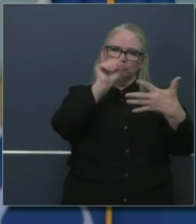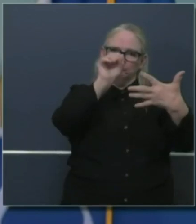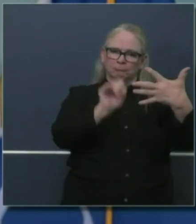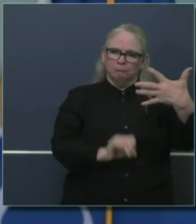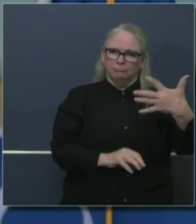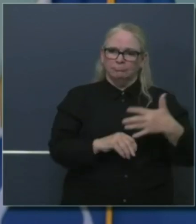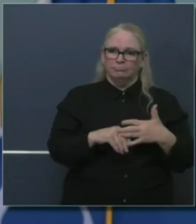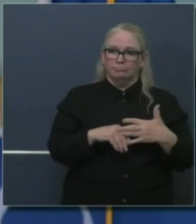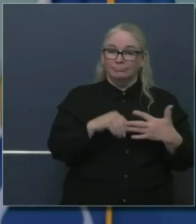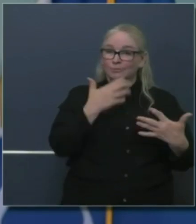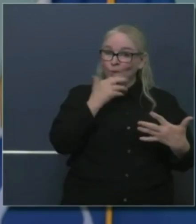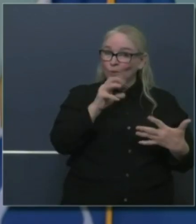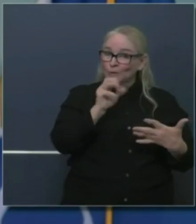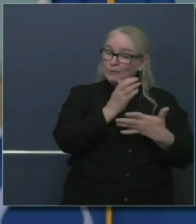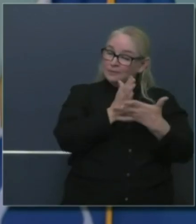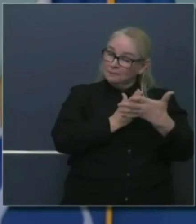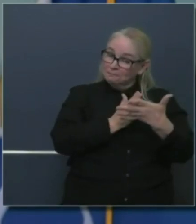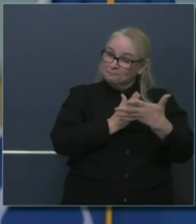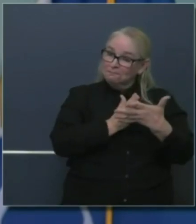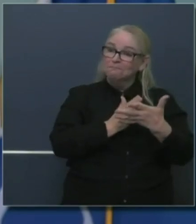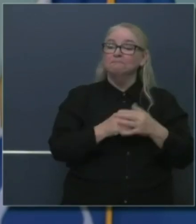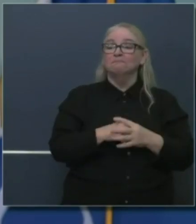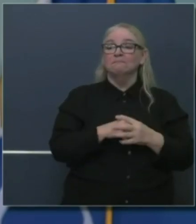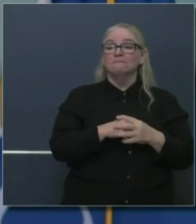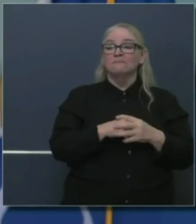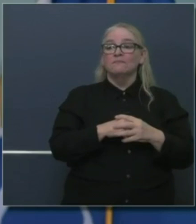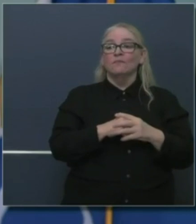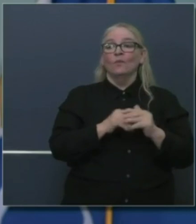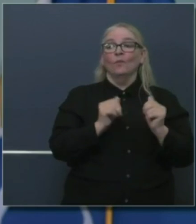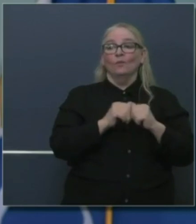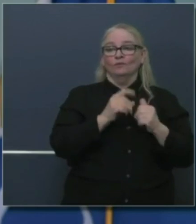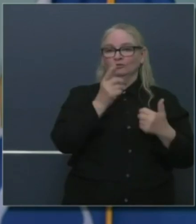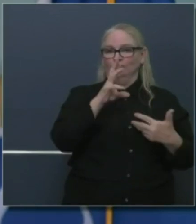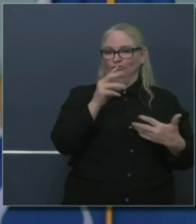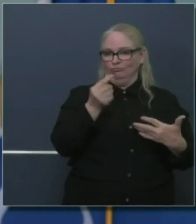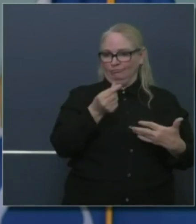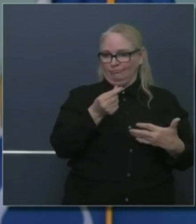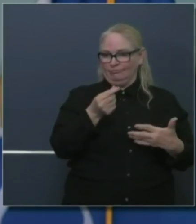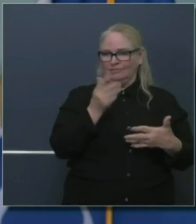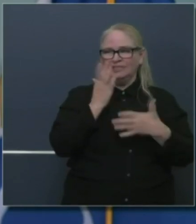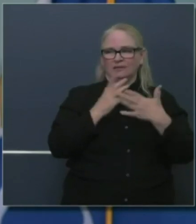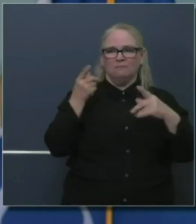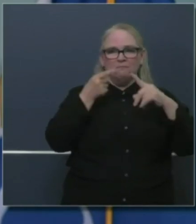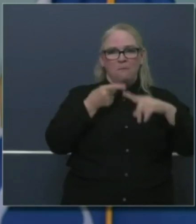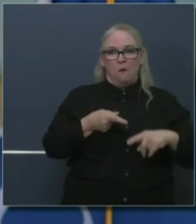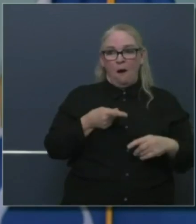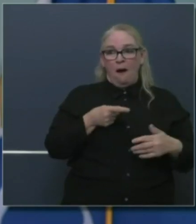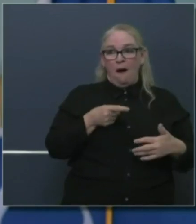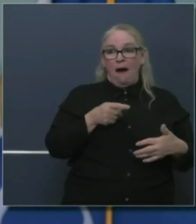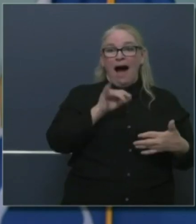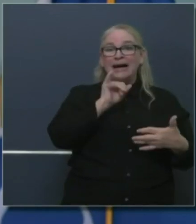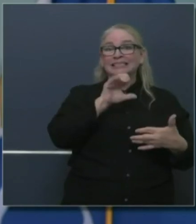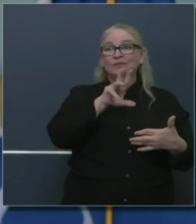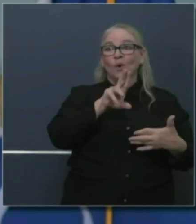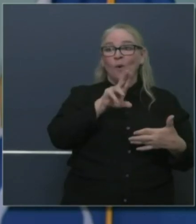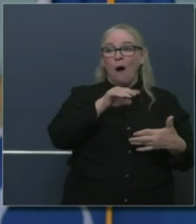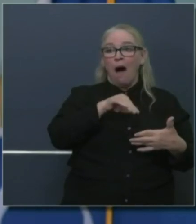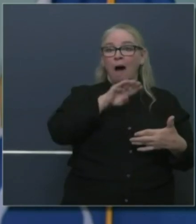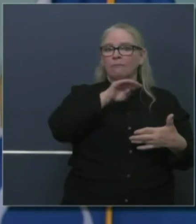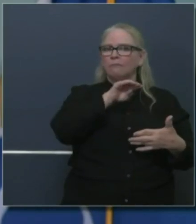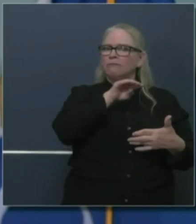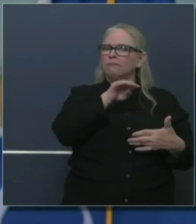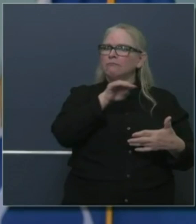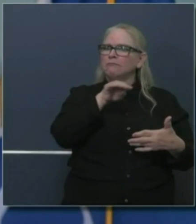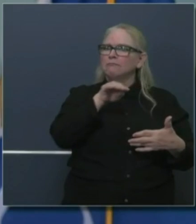news, consistent with Dr. Galley's point that we've seen a flattening of the curve, particularly in ICUs and hospital admissions for